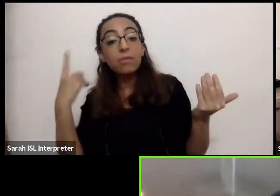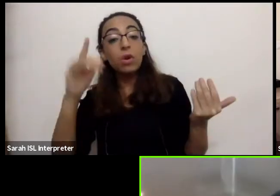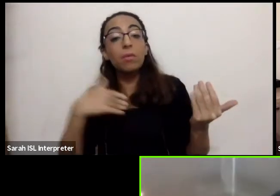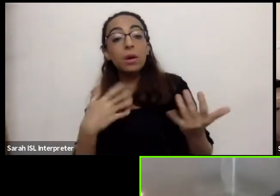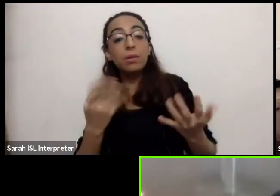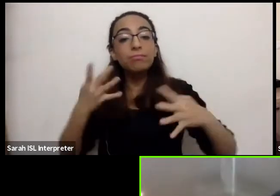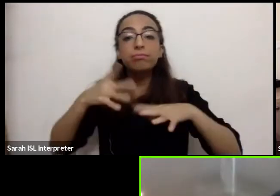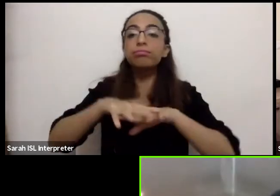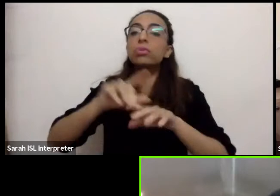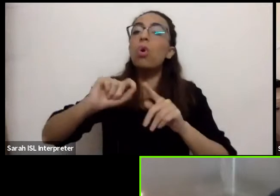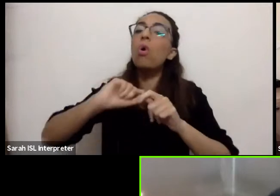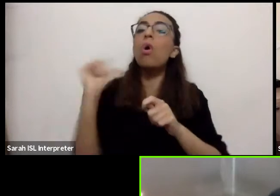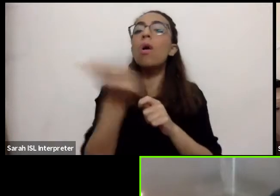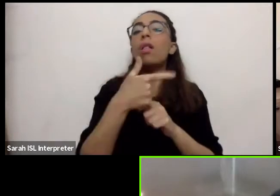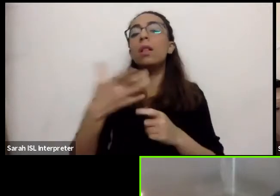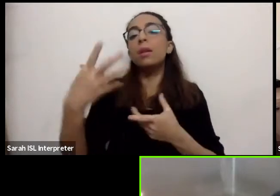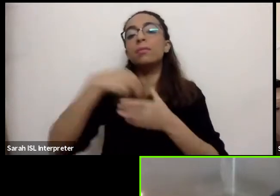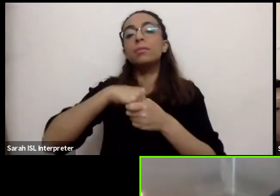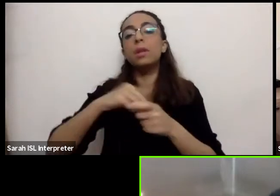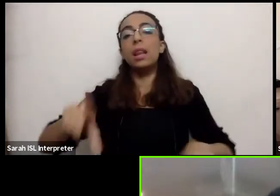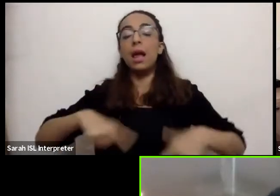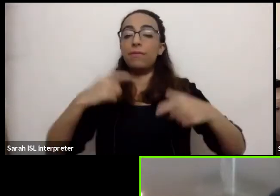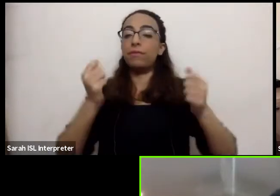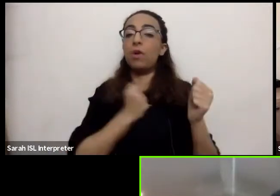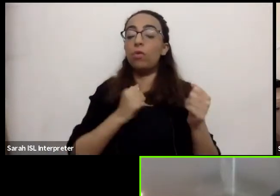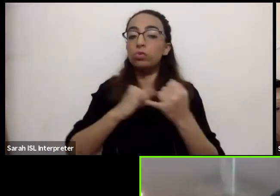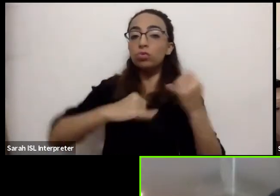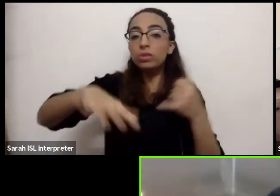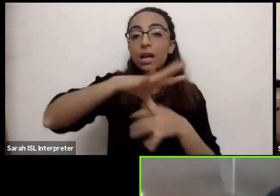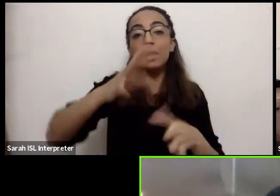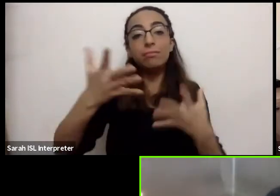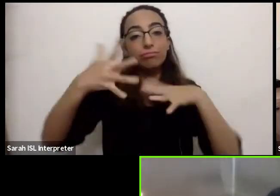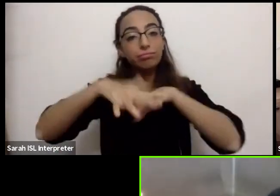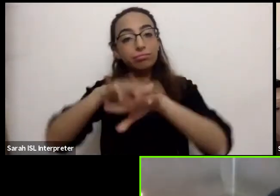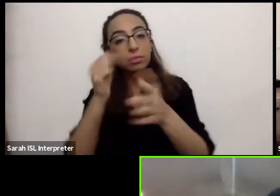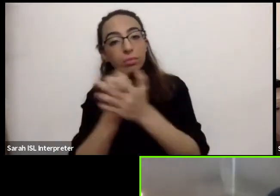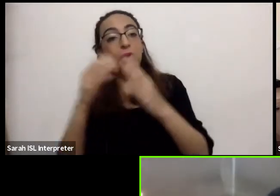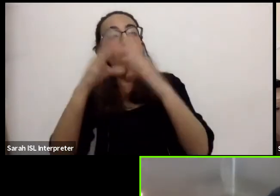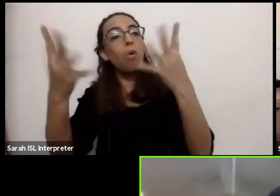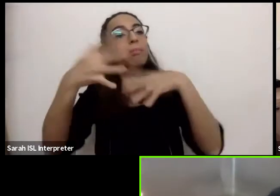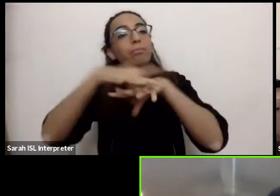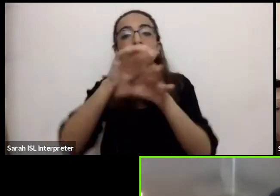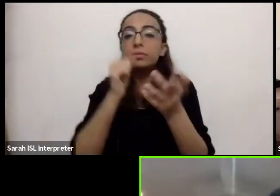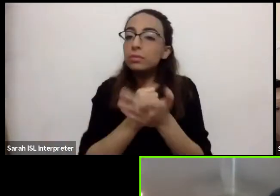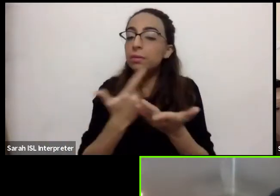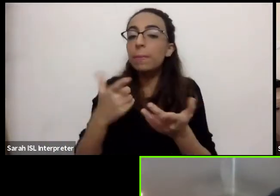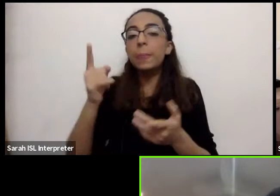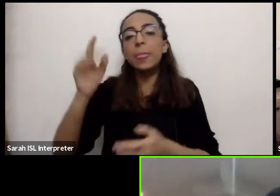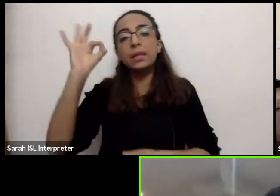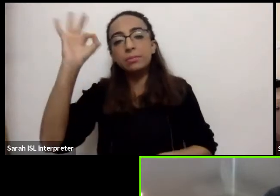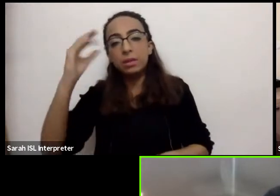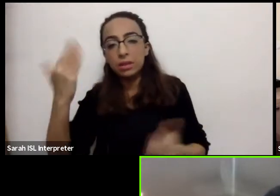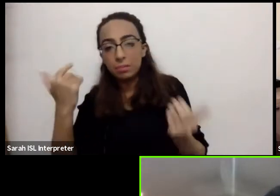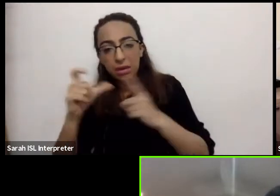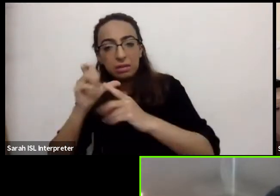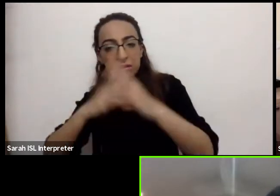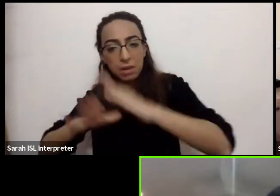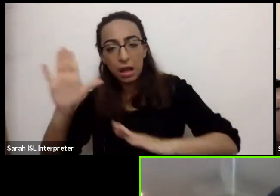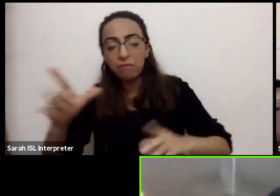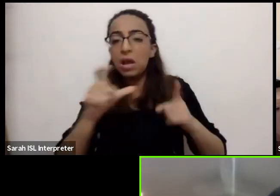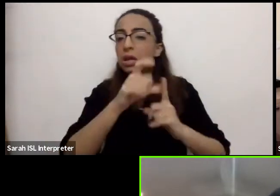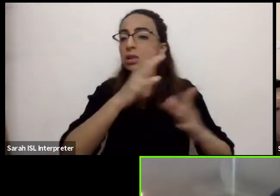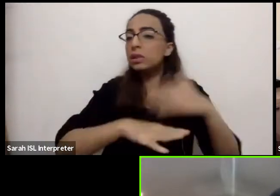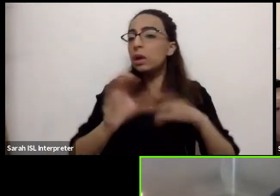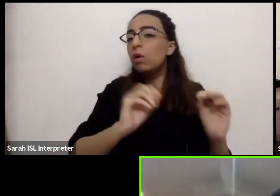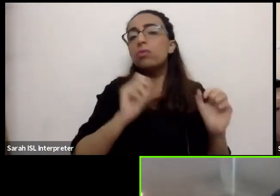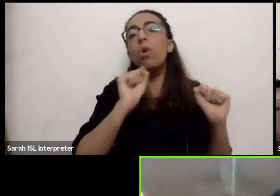incorporate everybody into your lives, into your societies, into your homes, be they specially able, be they of